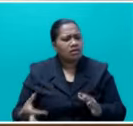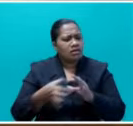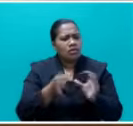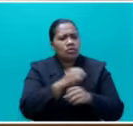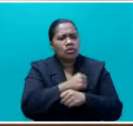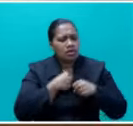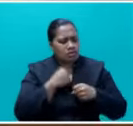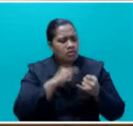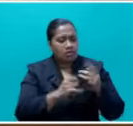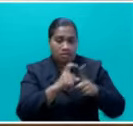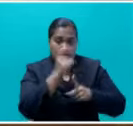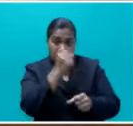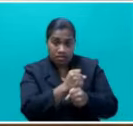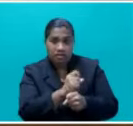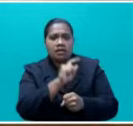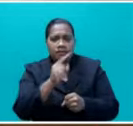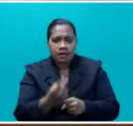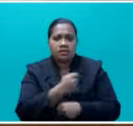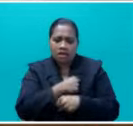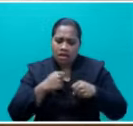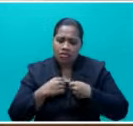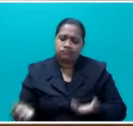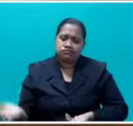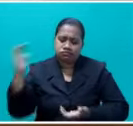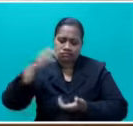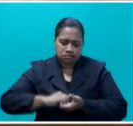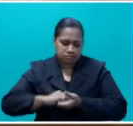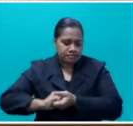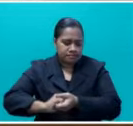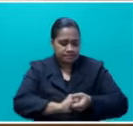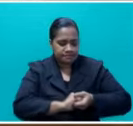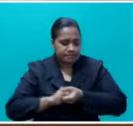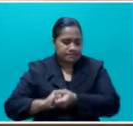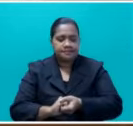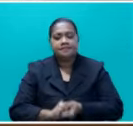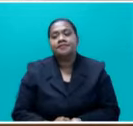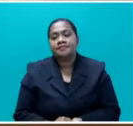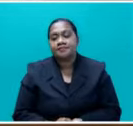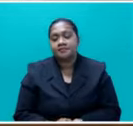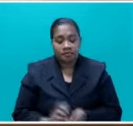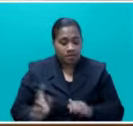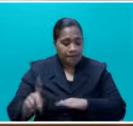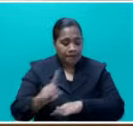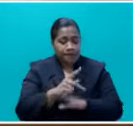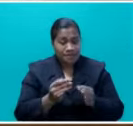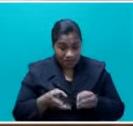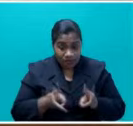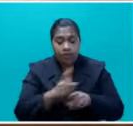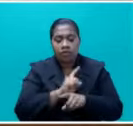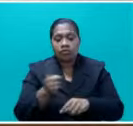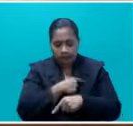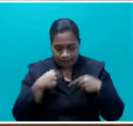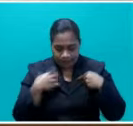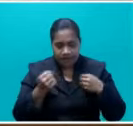development, but more so our solidarity as a group. The Pacific Way is what we have now have in